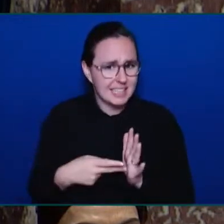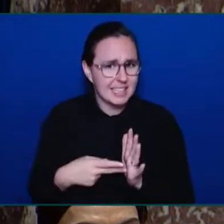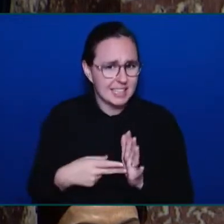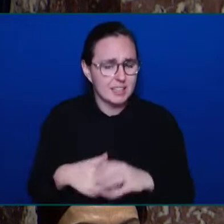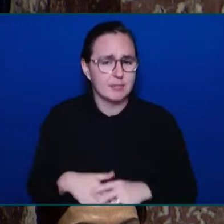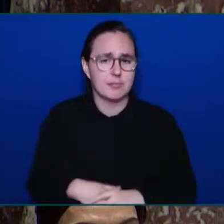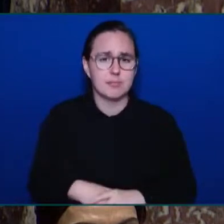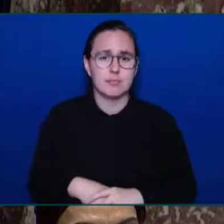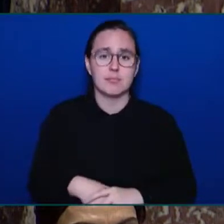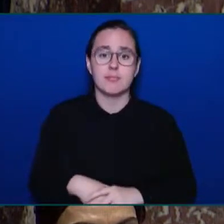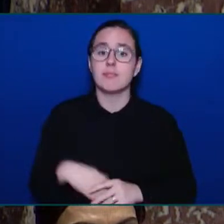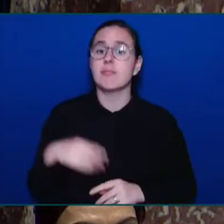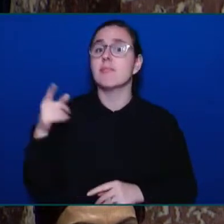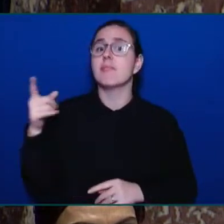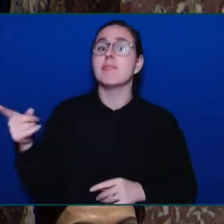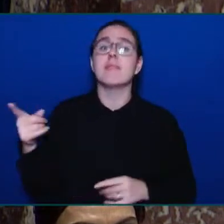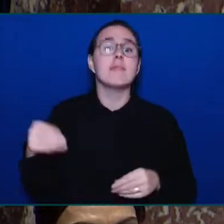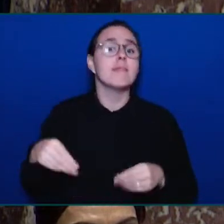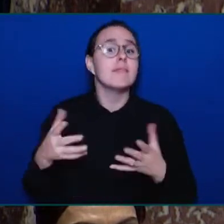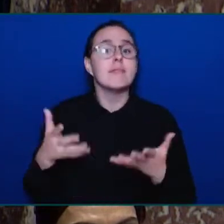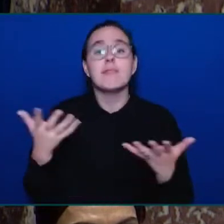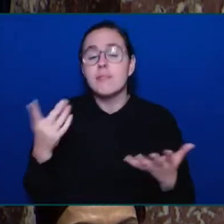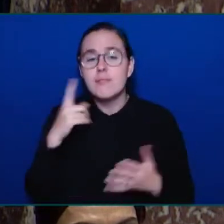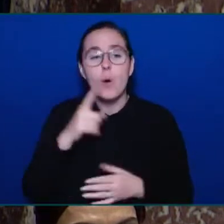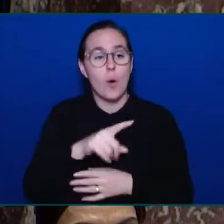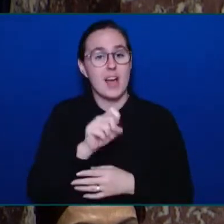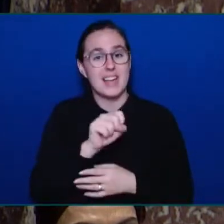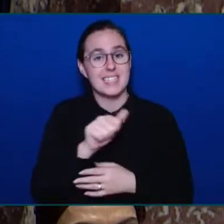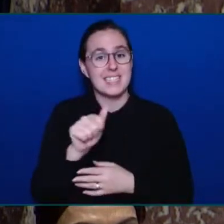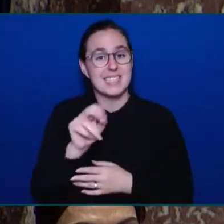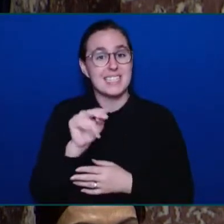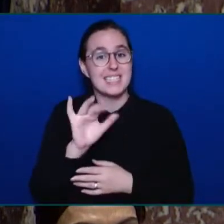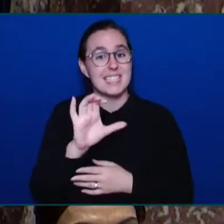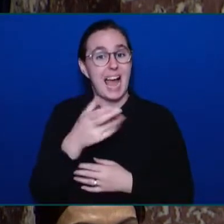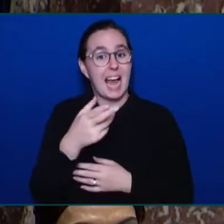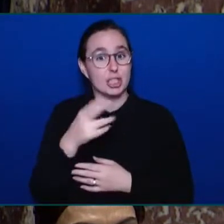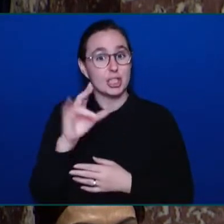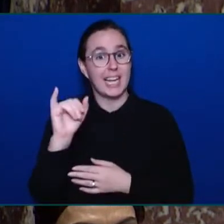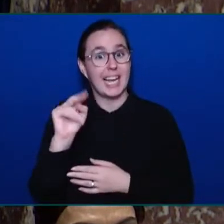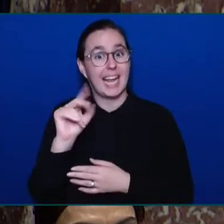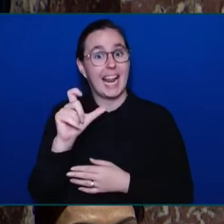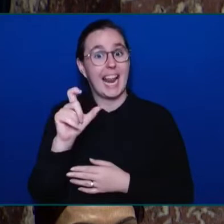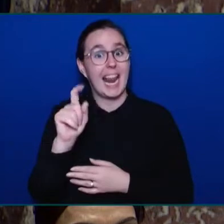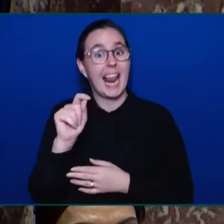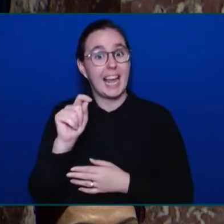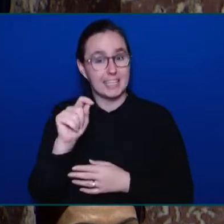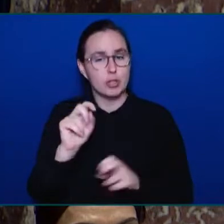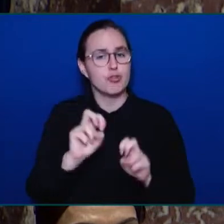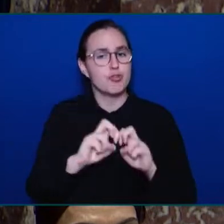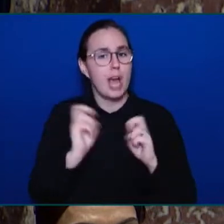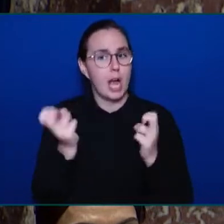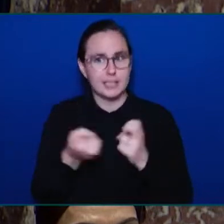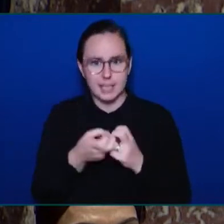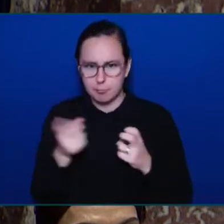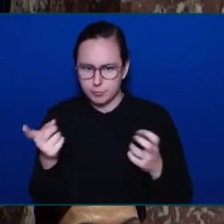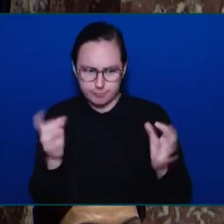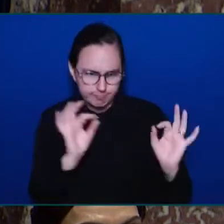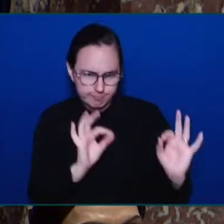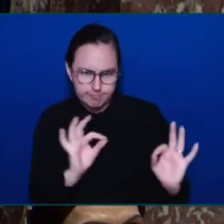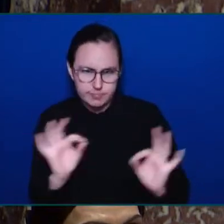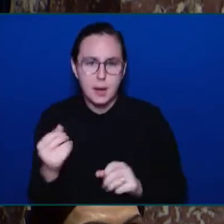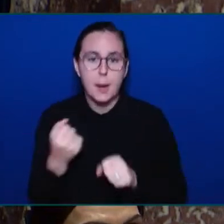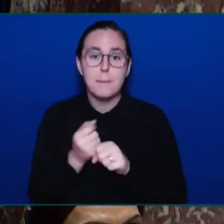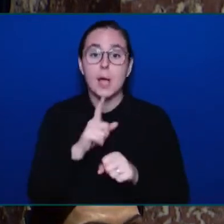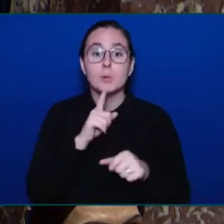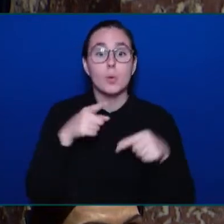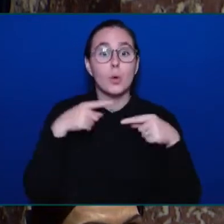of the Saanich Inlet so that they could be heard during legislative breaks. I want a date when you're not in the legislature, so